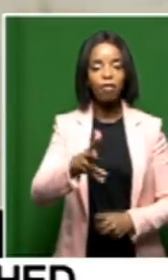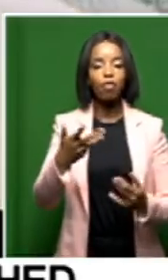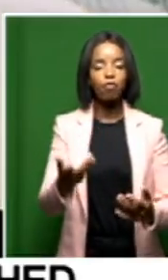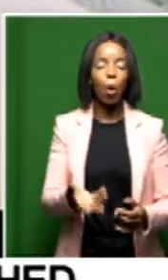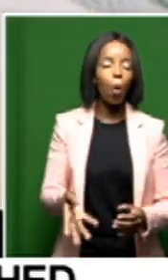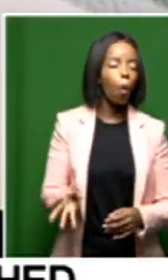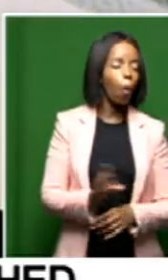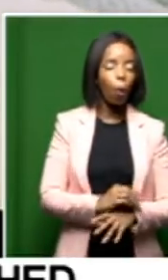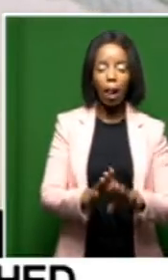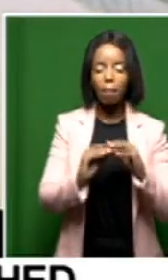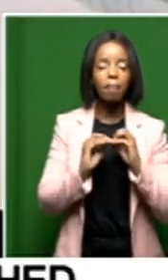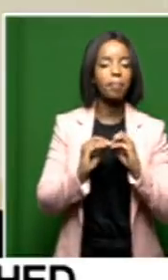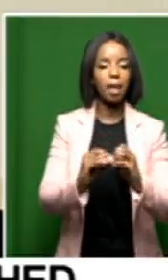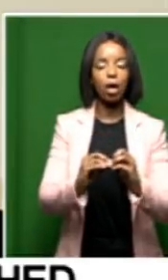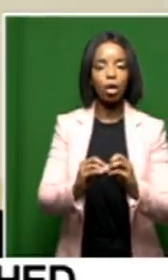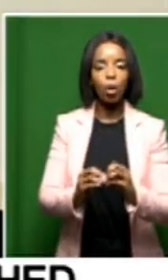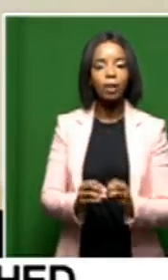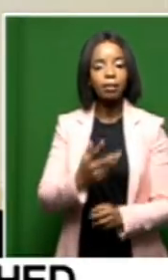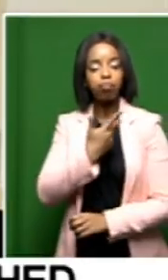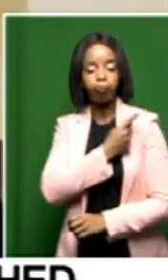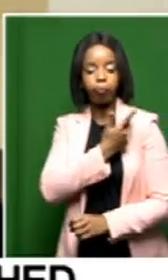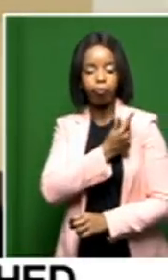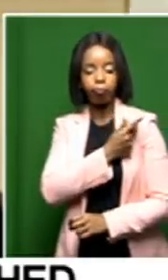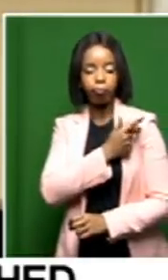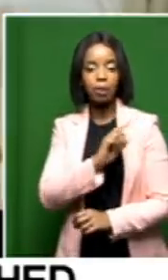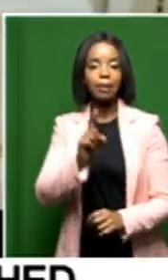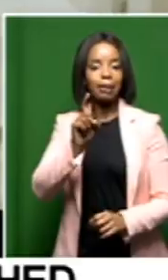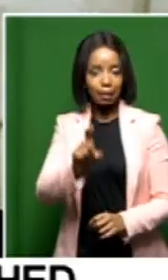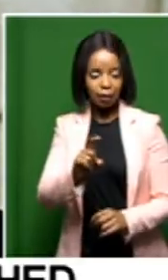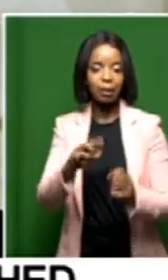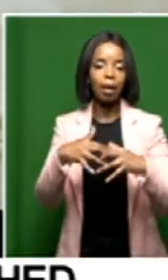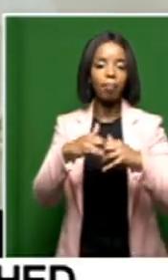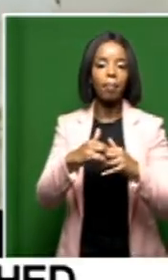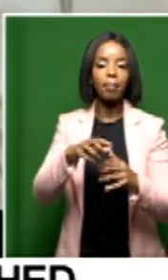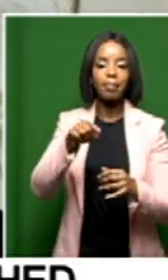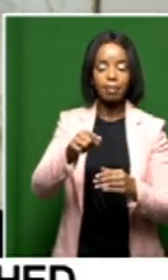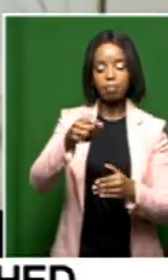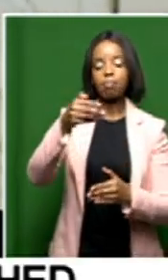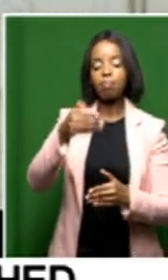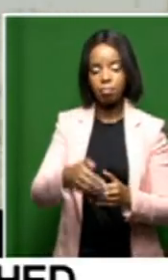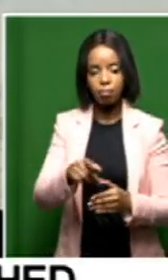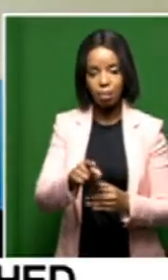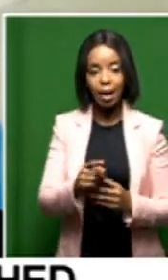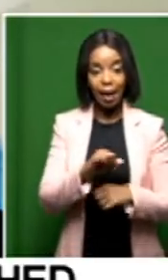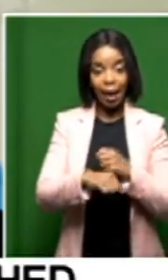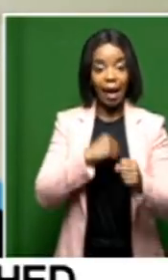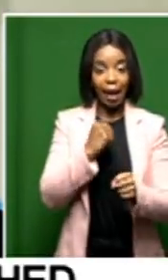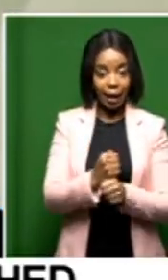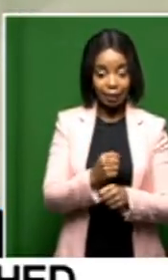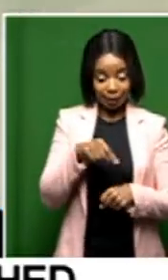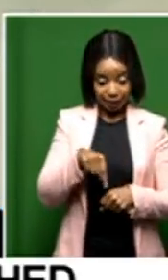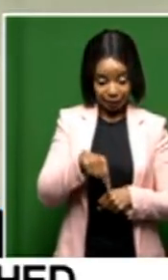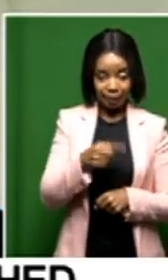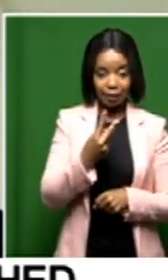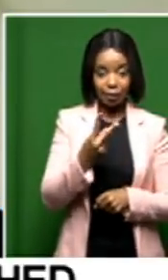production. So some of the products as early as the end of 2022, we should start seeing them being